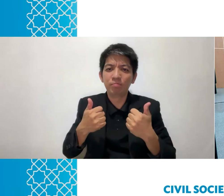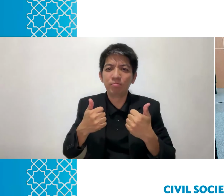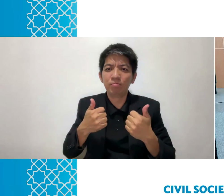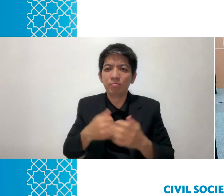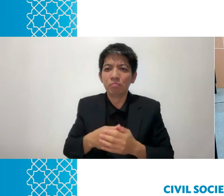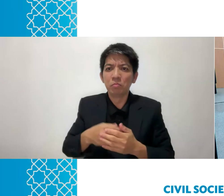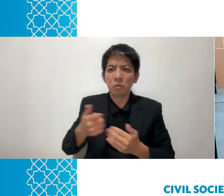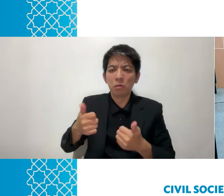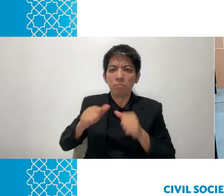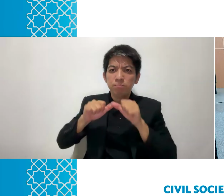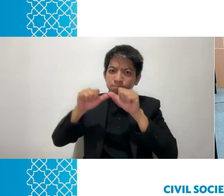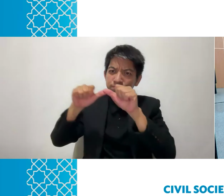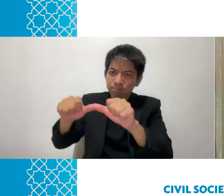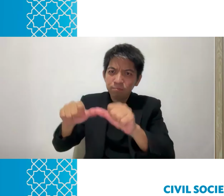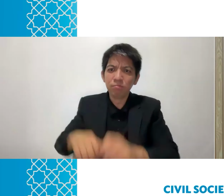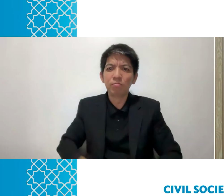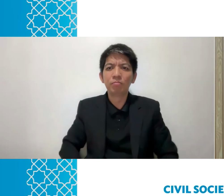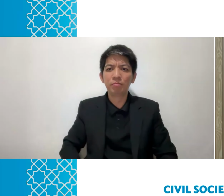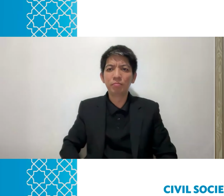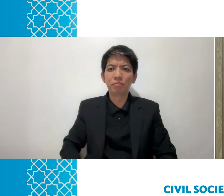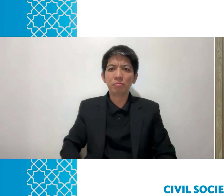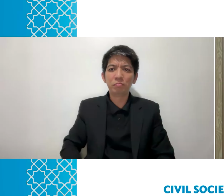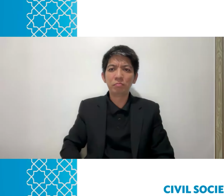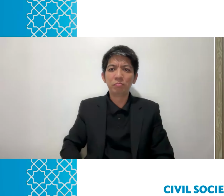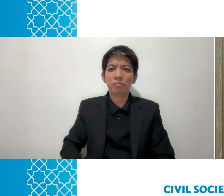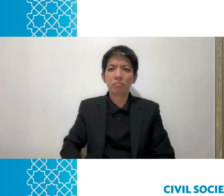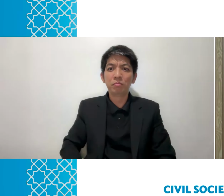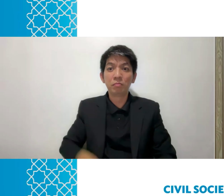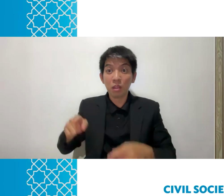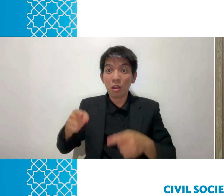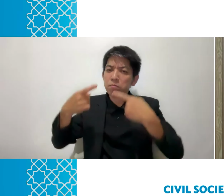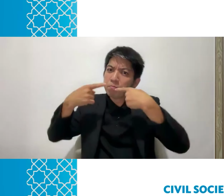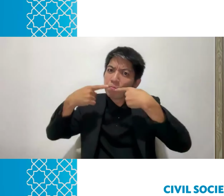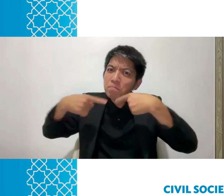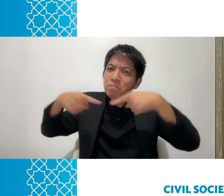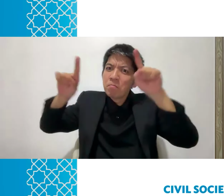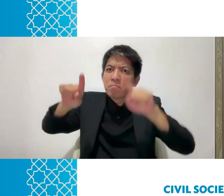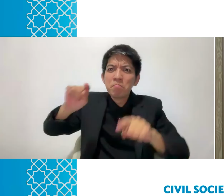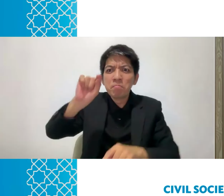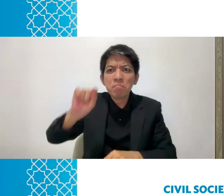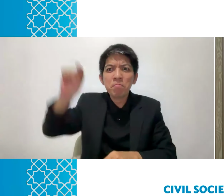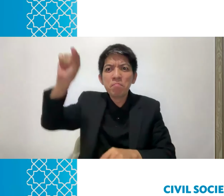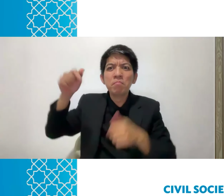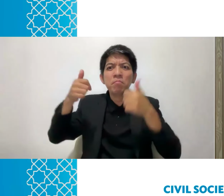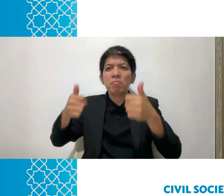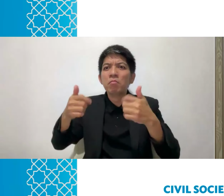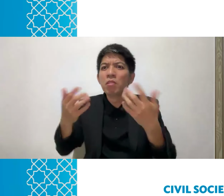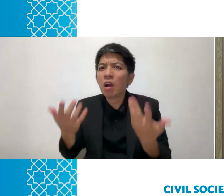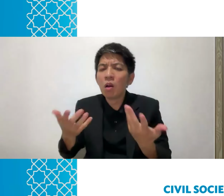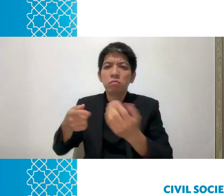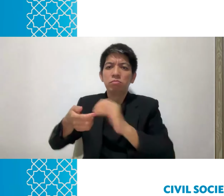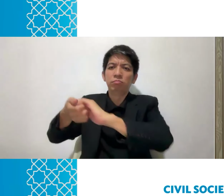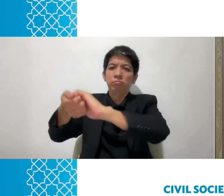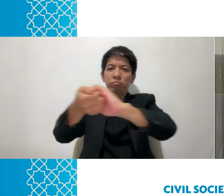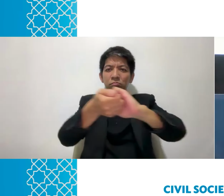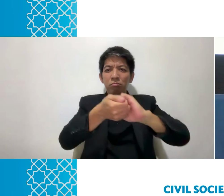me, meaningful community engagement is not just a box, you know, or it's not a box to tick when